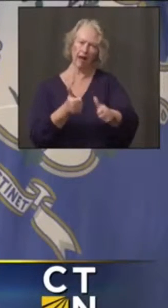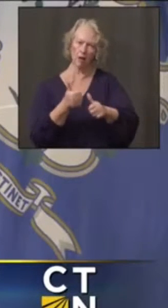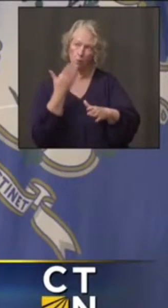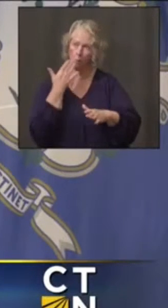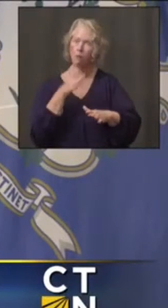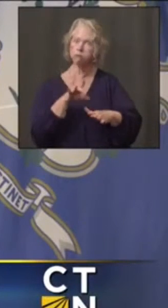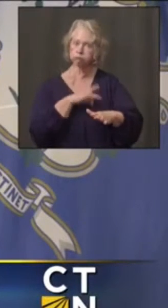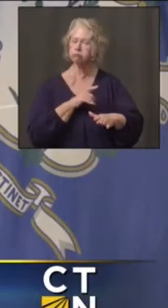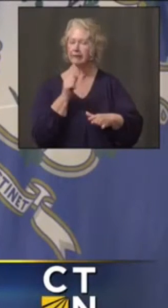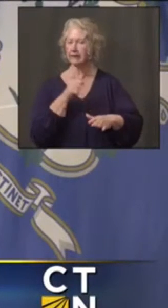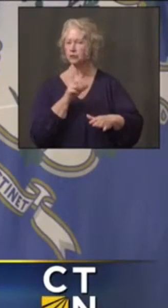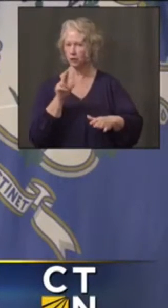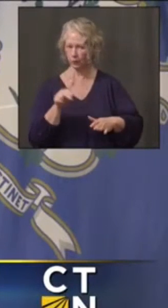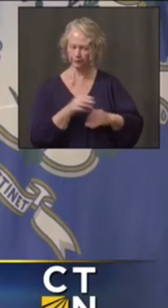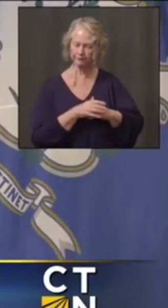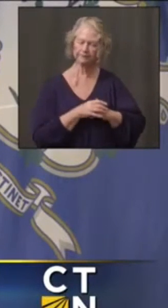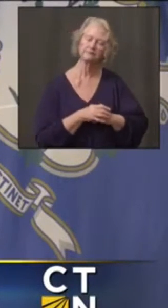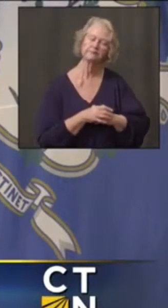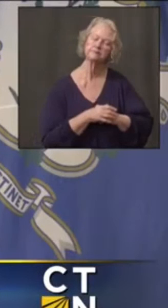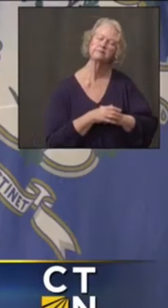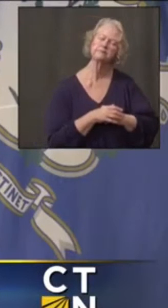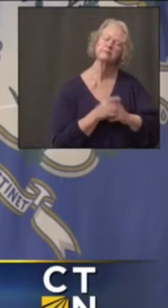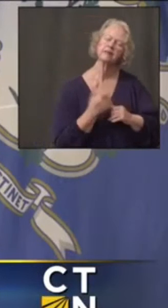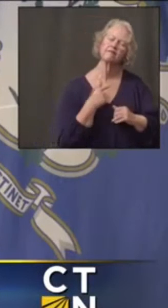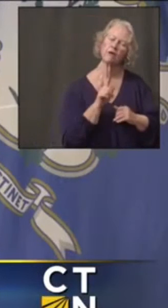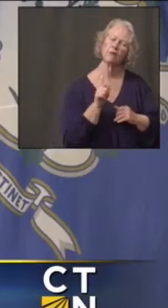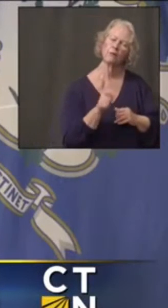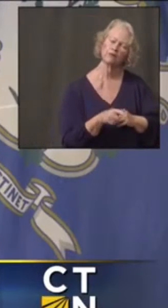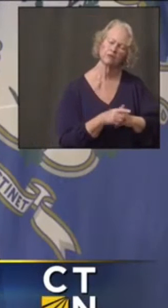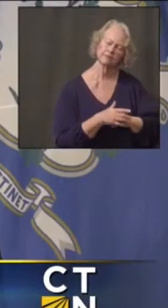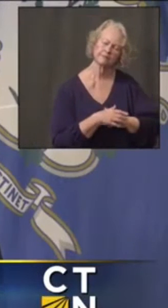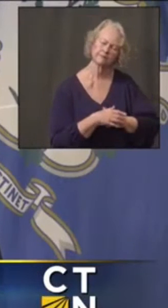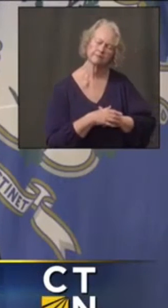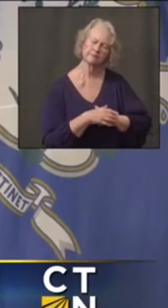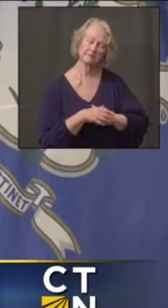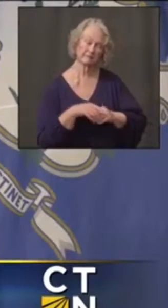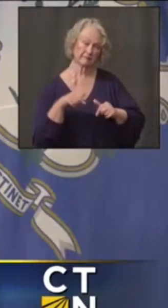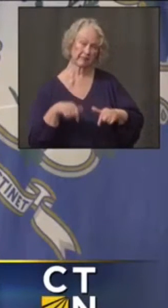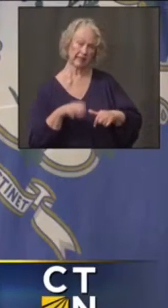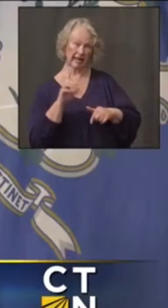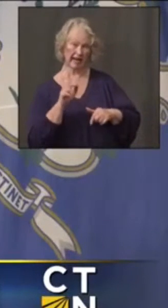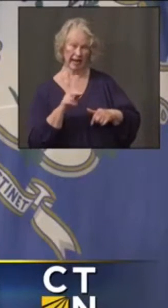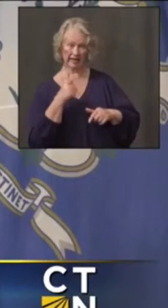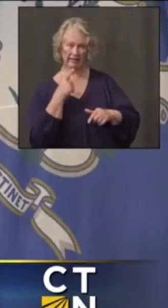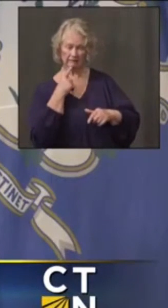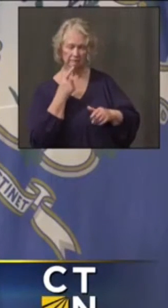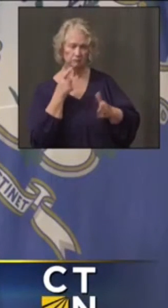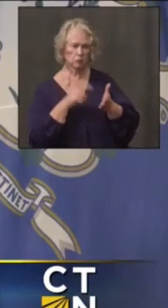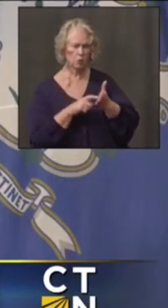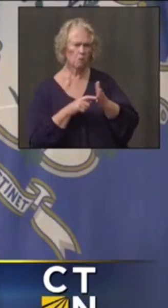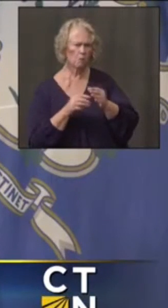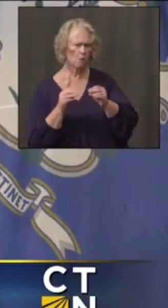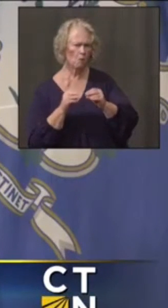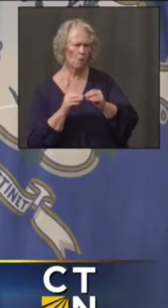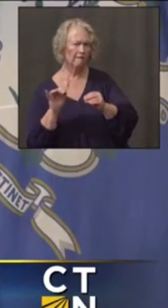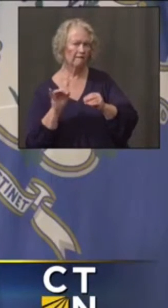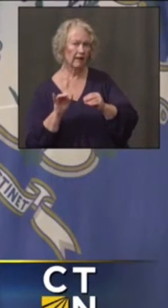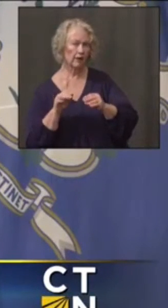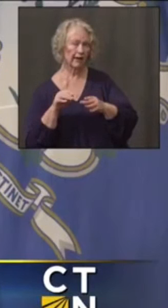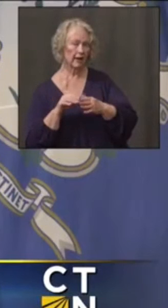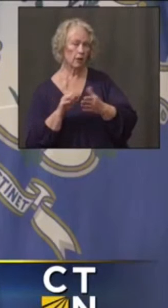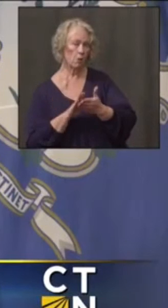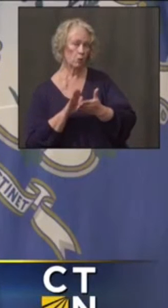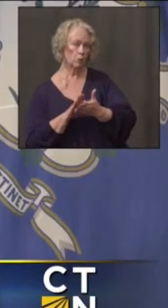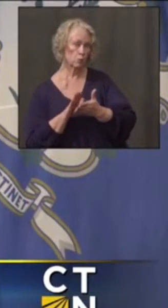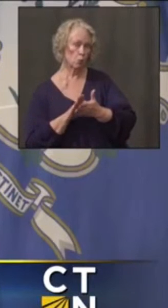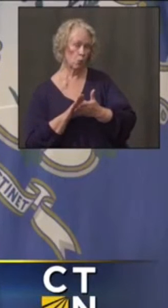And then one more question from me. The state has reported more infections in schools in the last week or two than